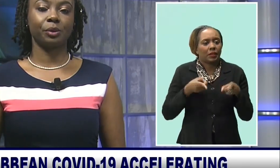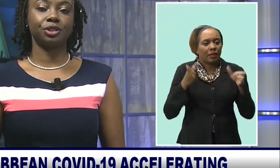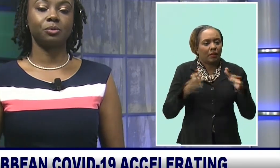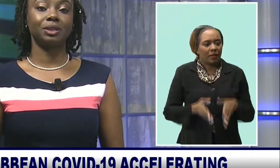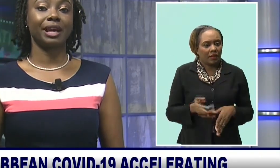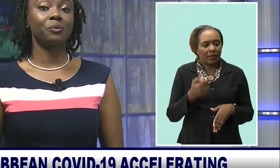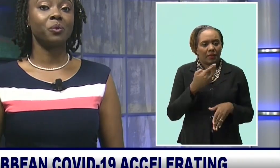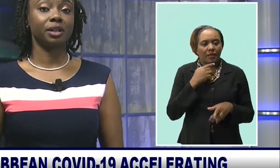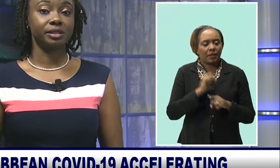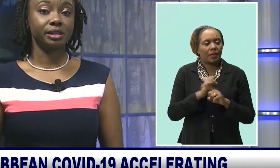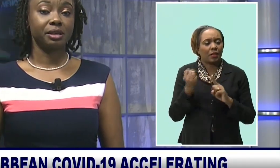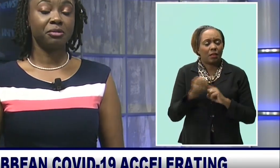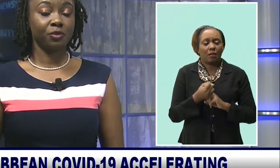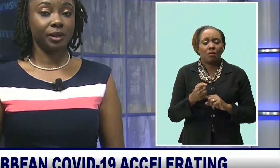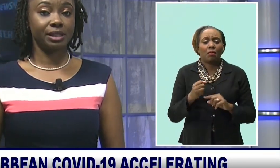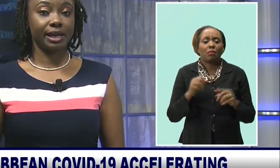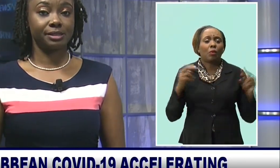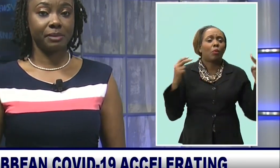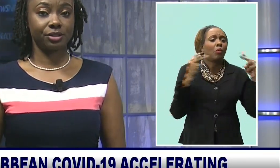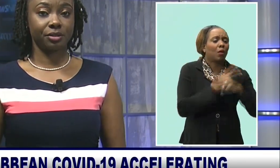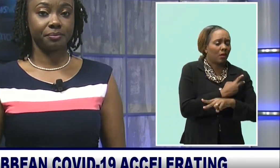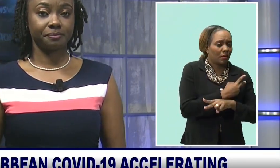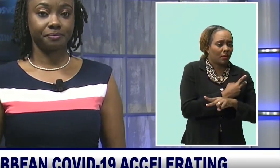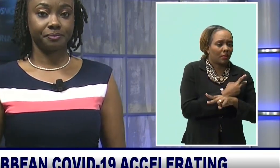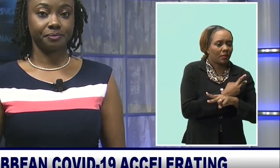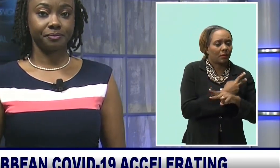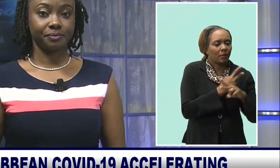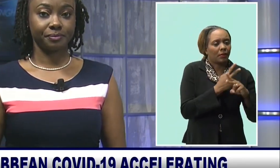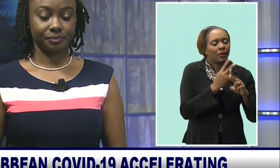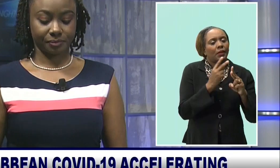the situation will get worse before it gets better.